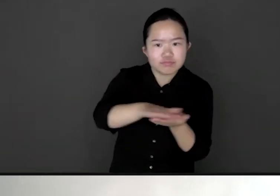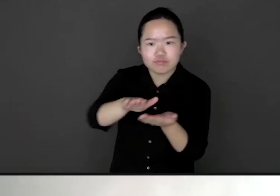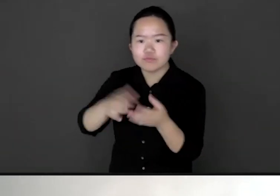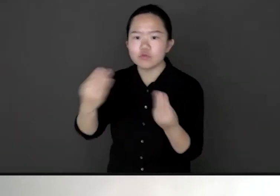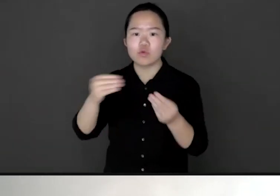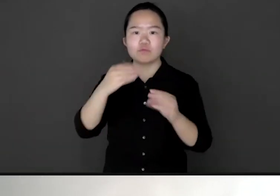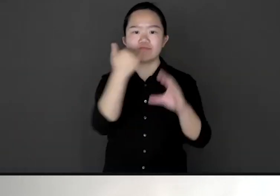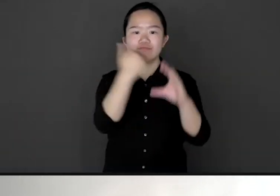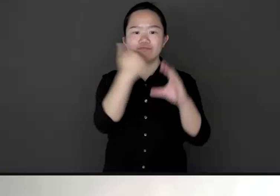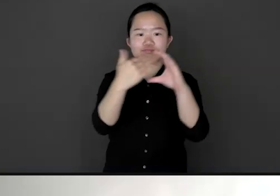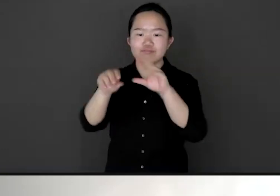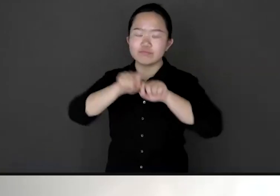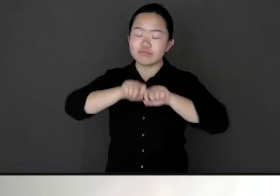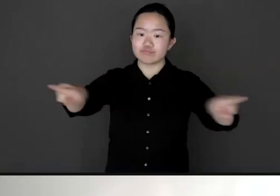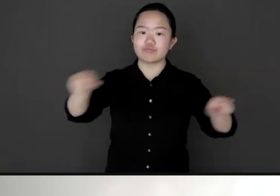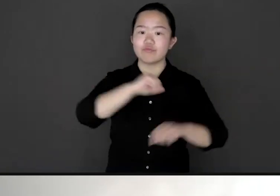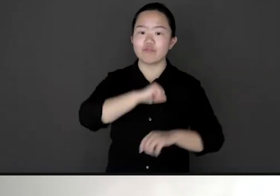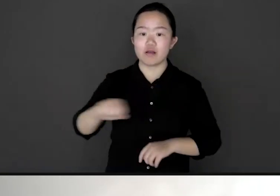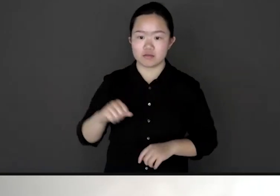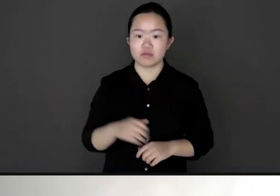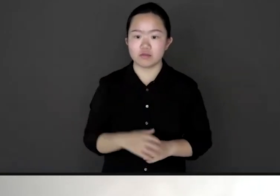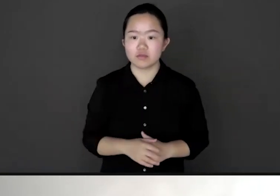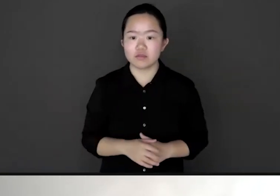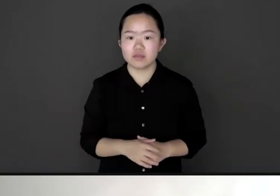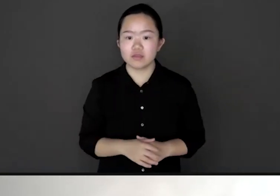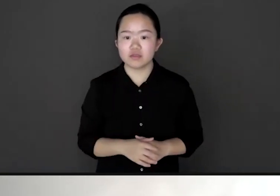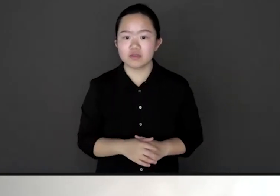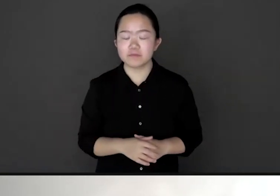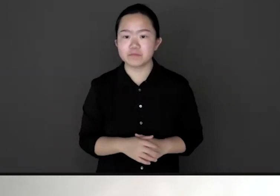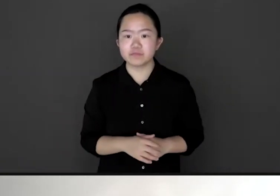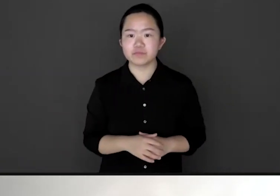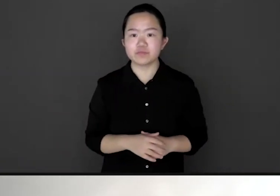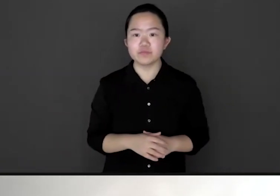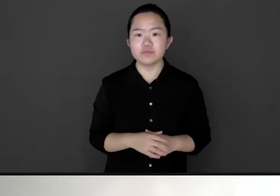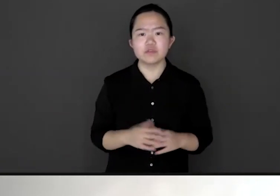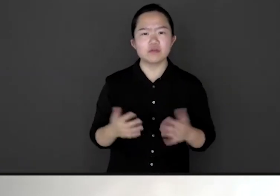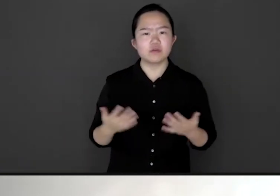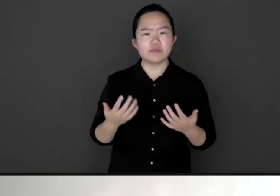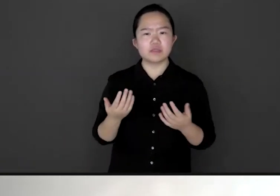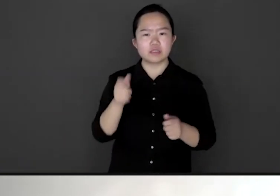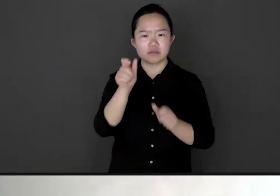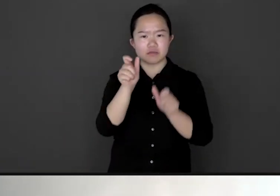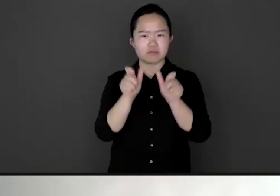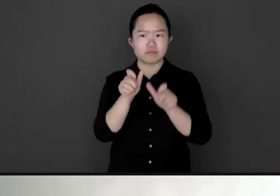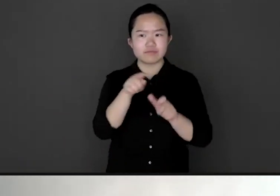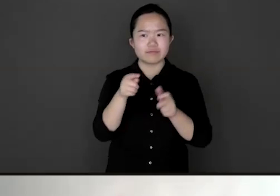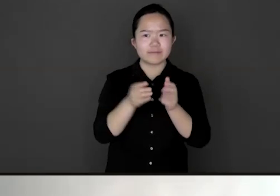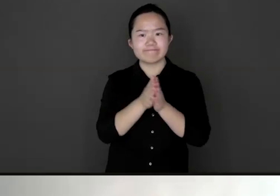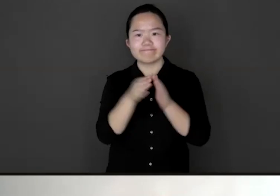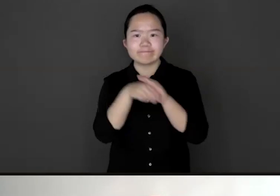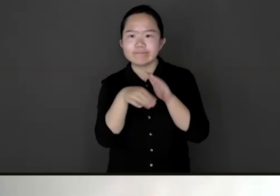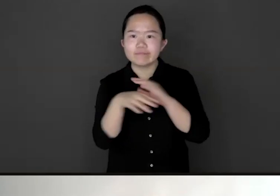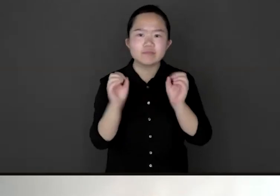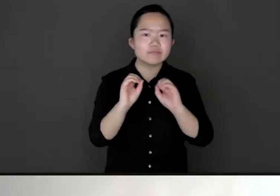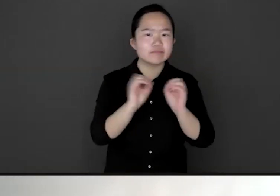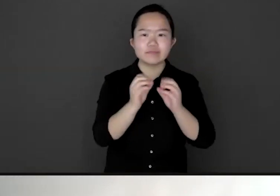the average person doesn't know a heading as a style in Microsoft Word. And that's just